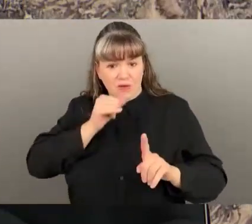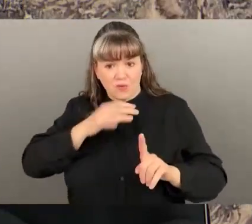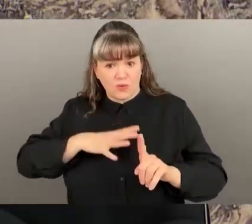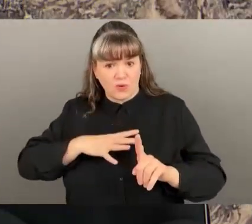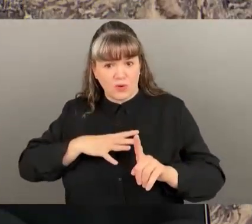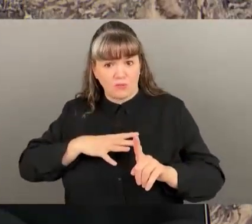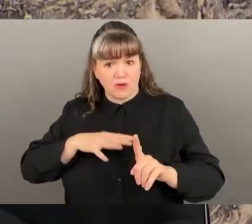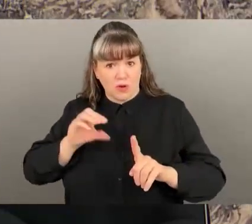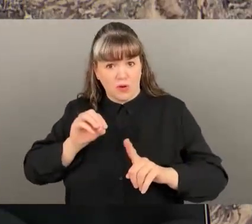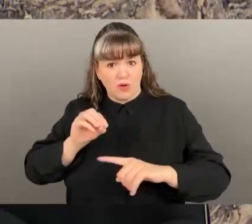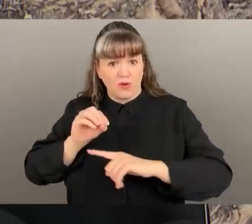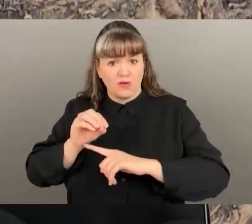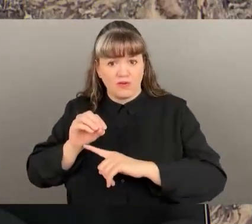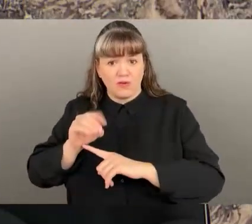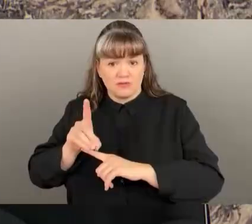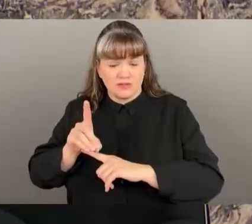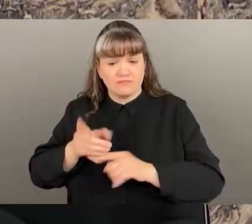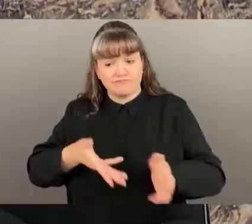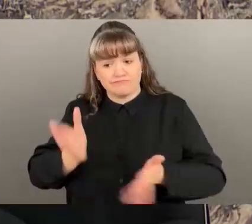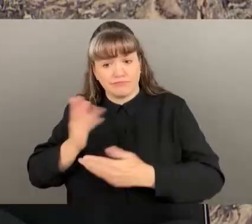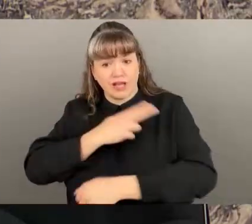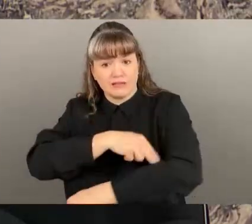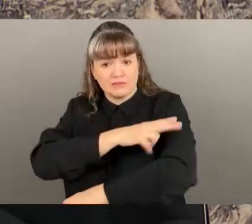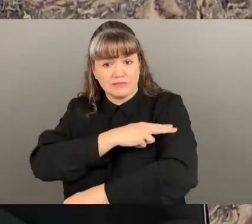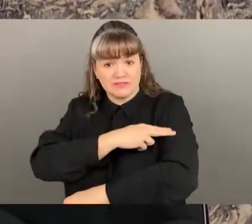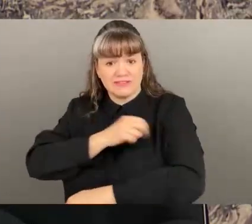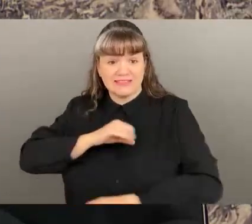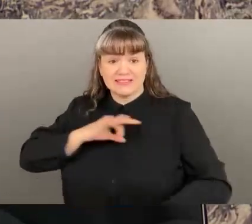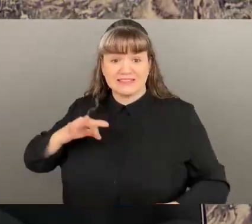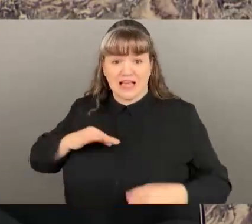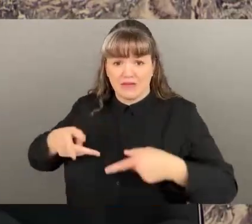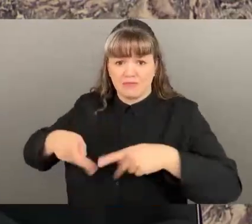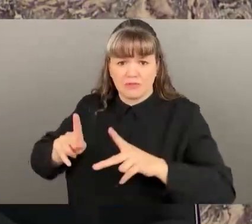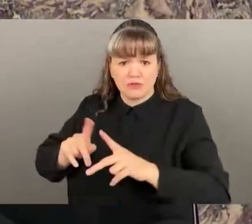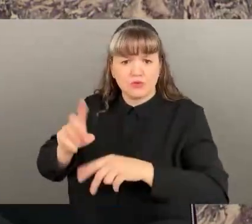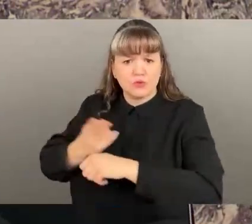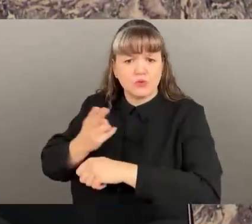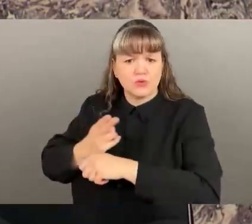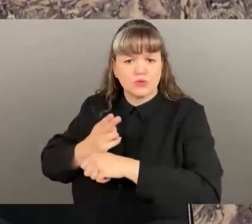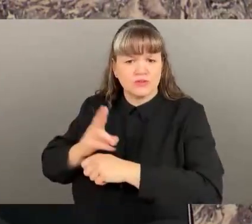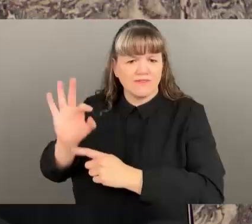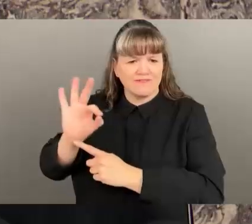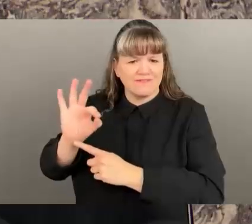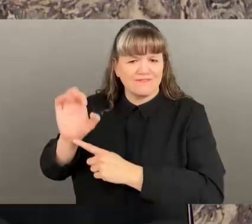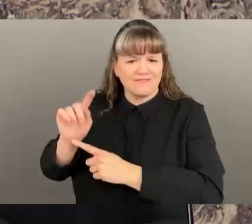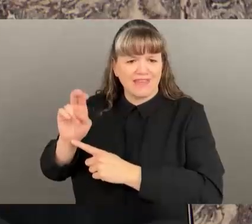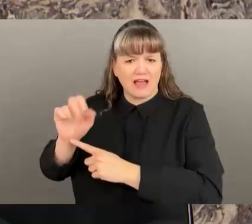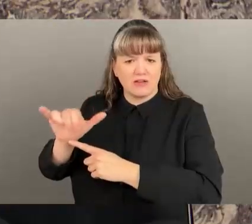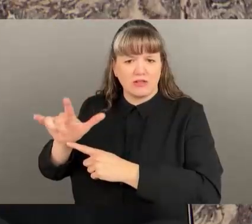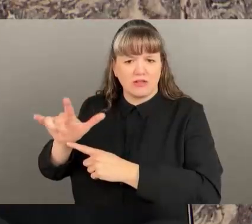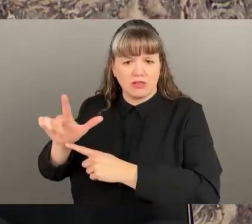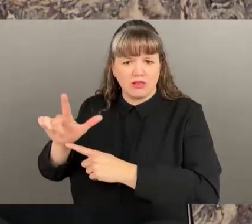her father made a complaint, instead of receiving the necessary medical intervention to help stabilize her, she